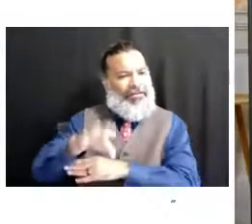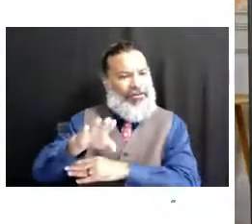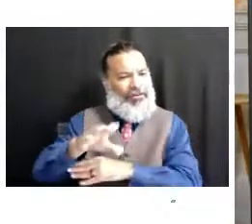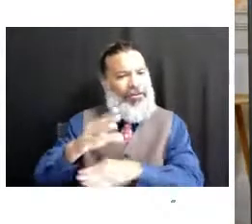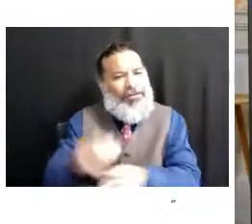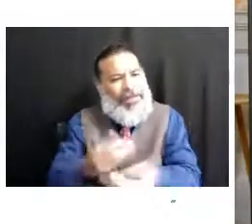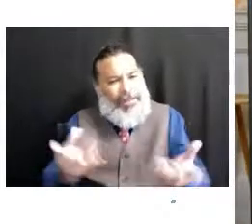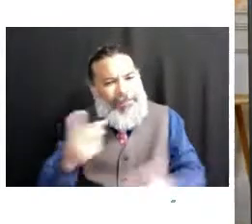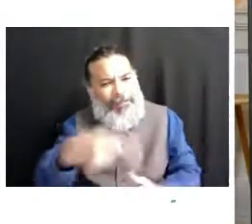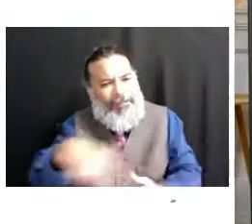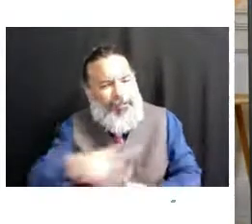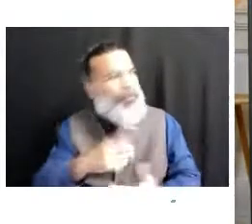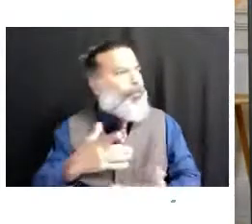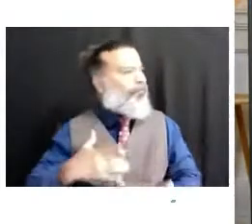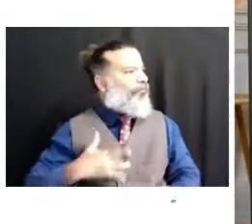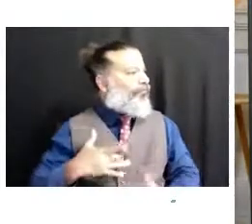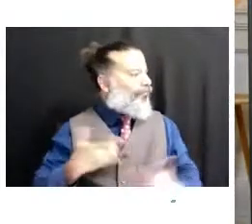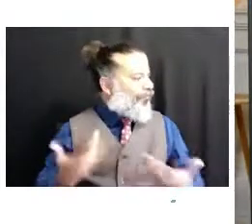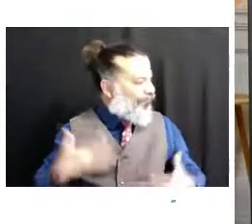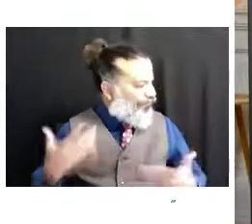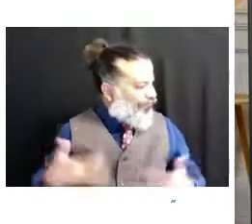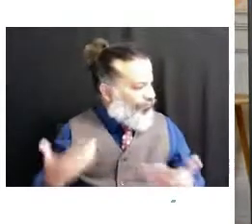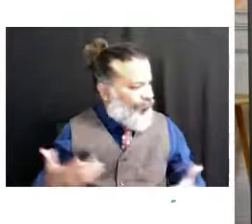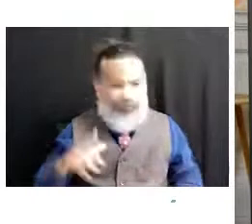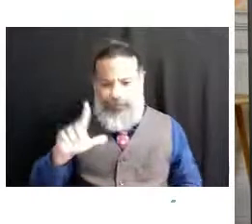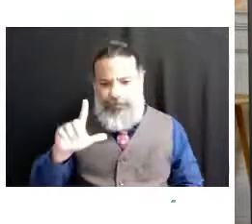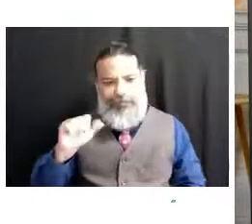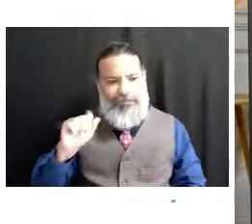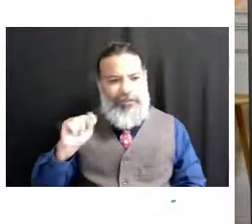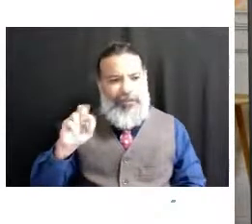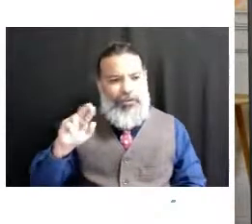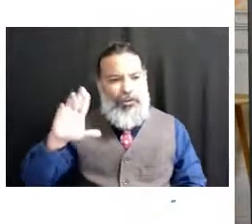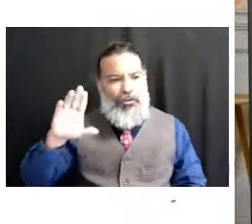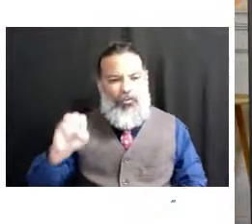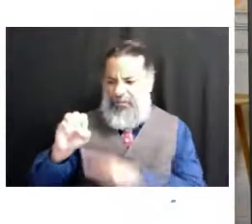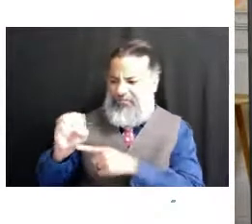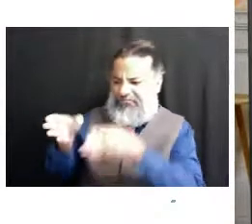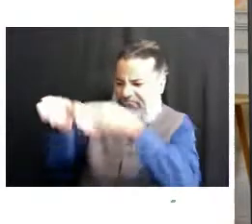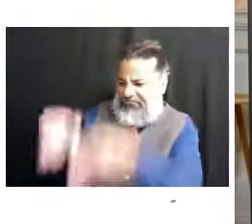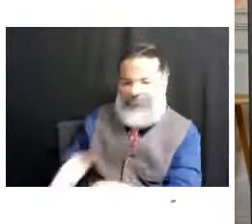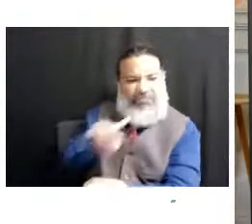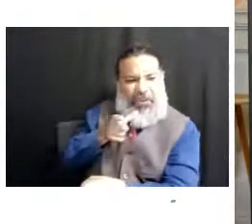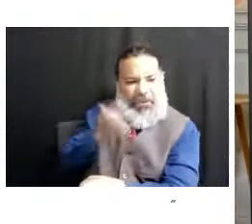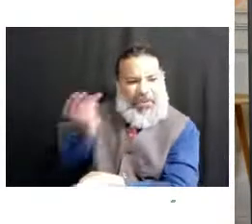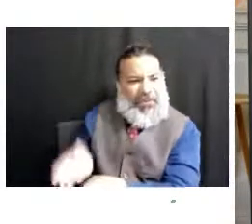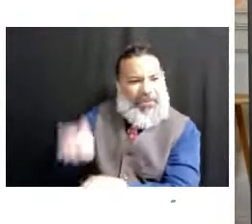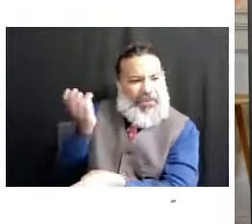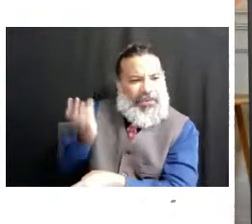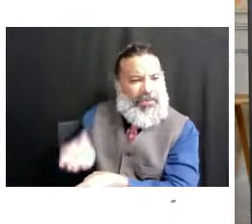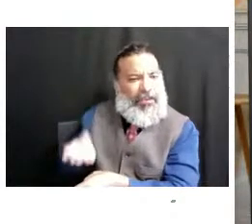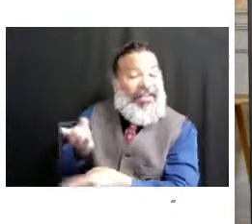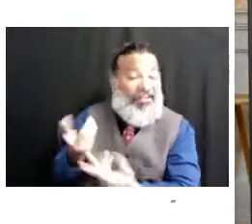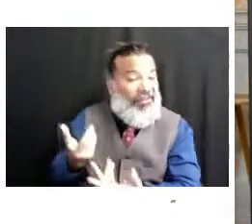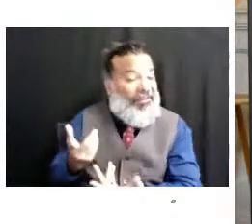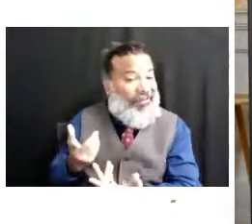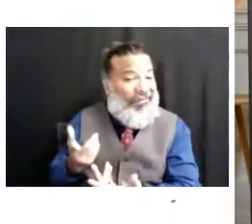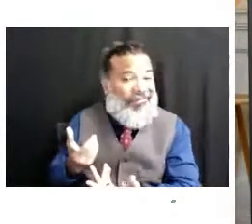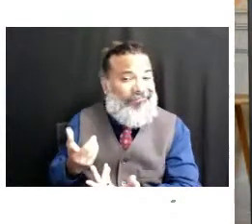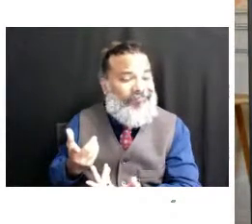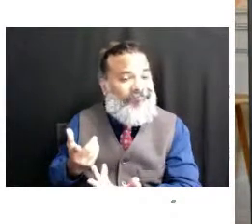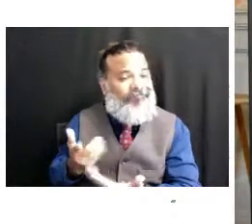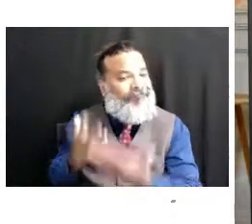you some sense of Latrobe, who is to some extent a neglected and